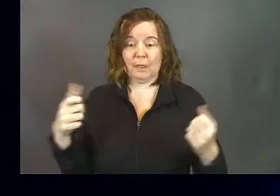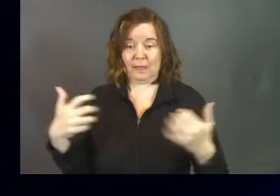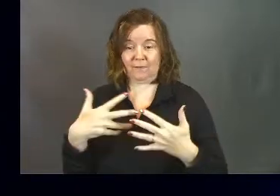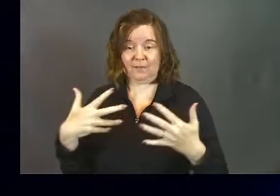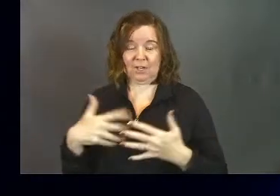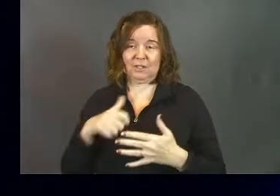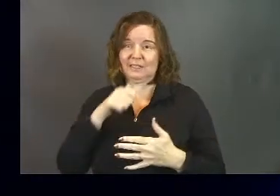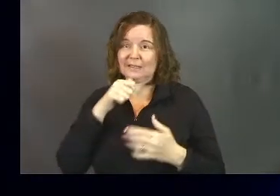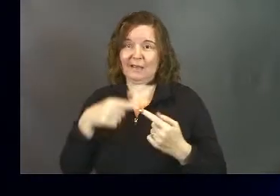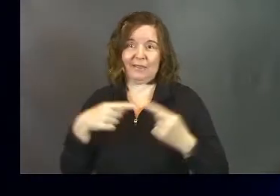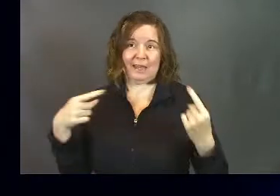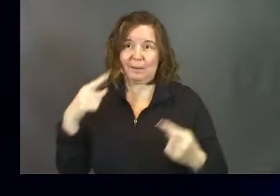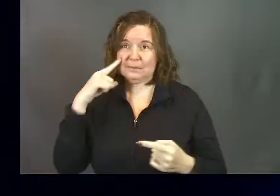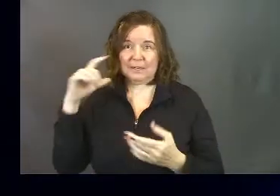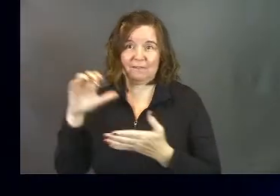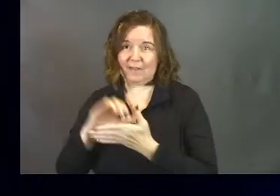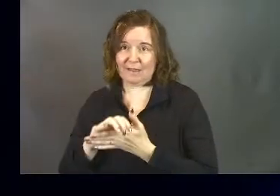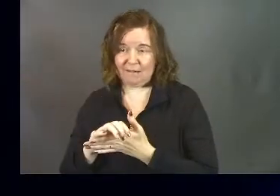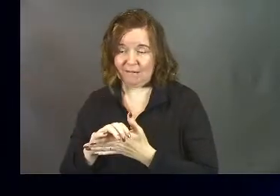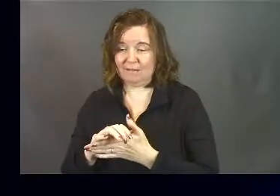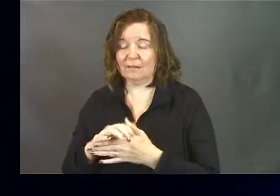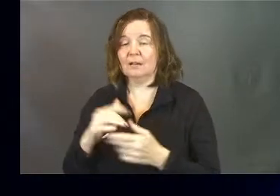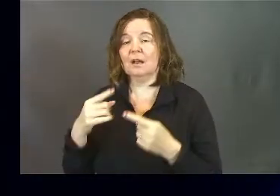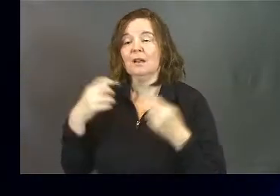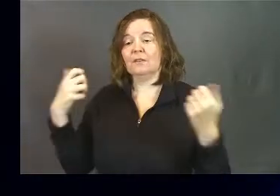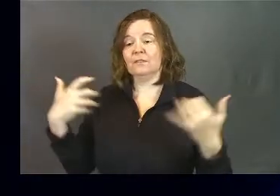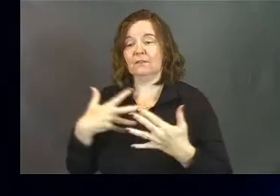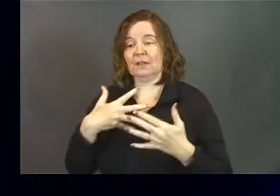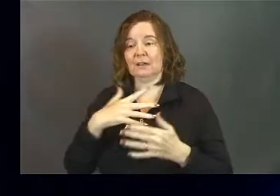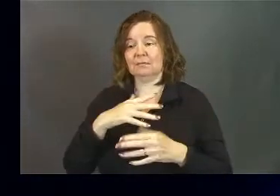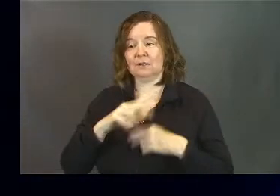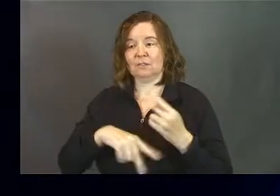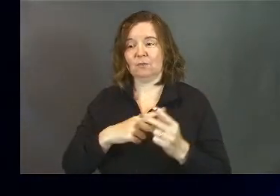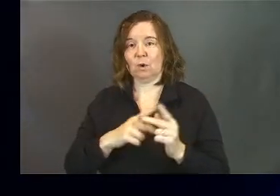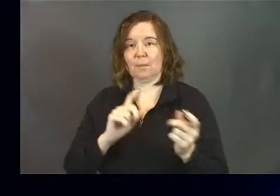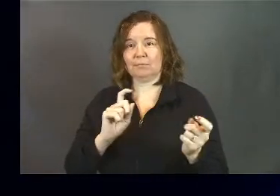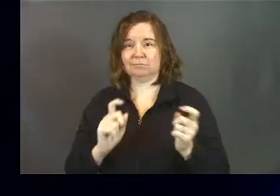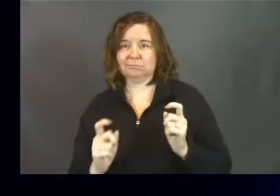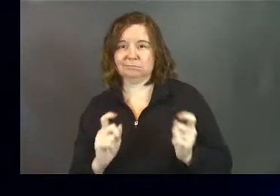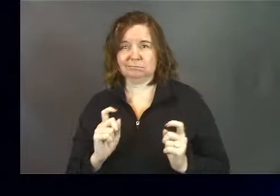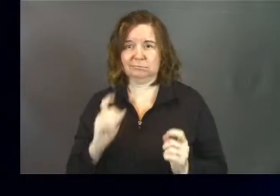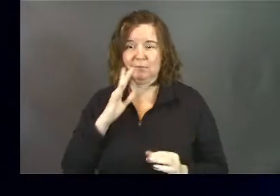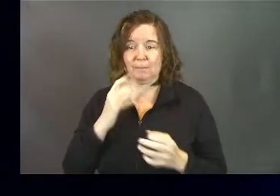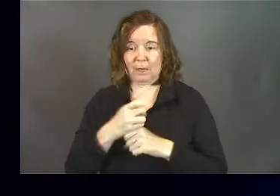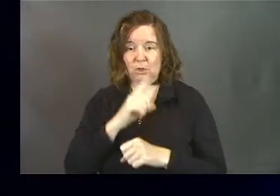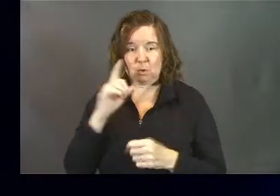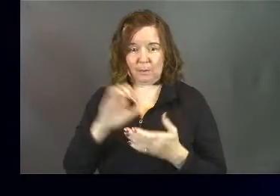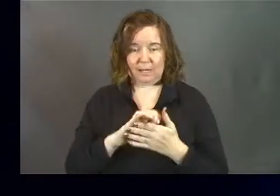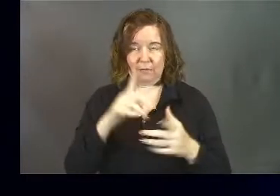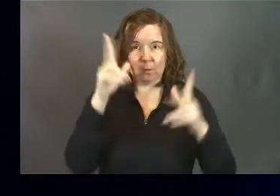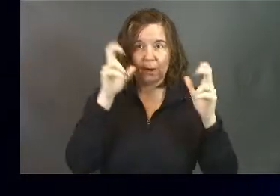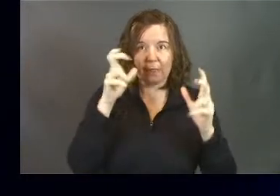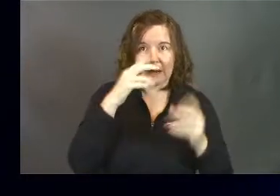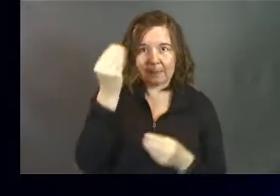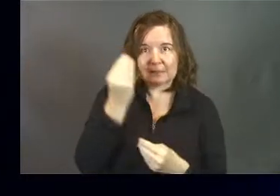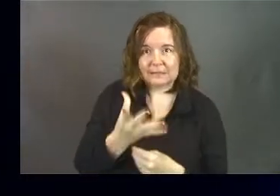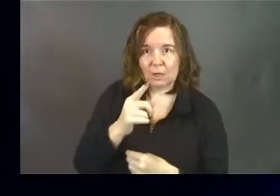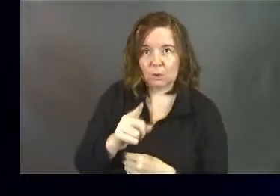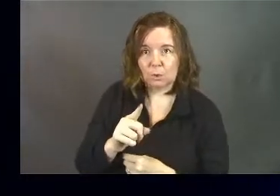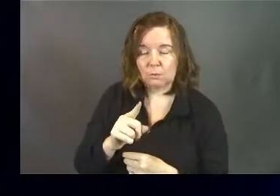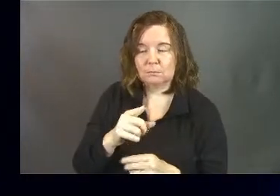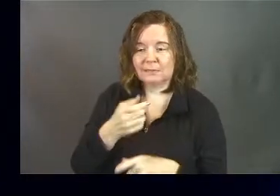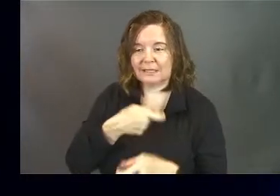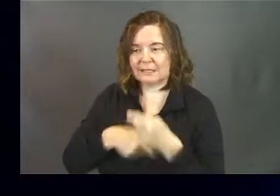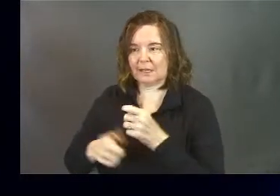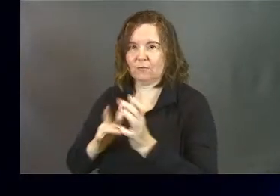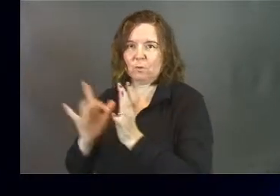is not the opposite of faith. Fear is a form of manipulated faith, making you believe what the enemy is telling you instead of